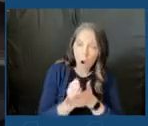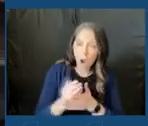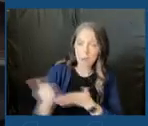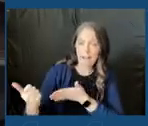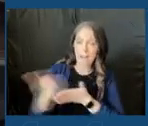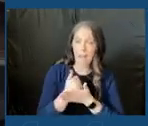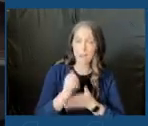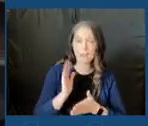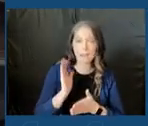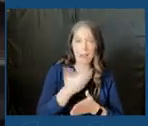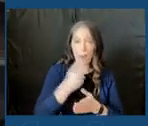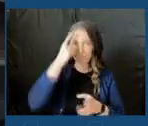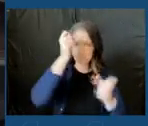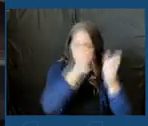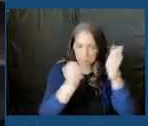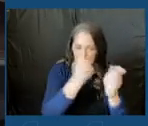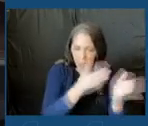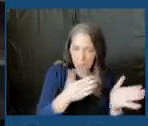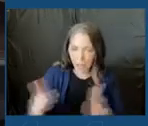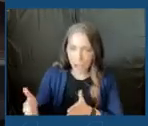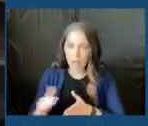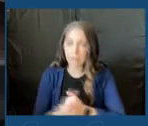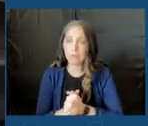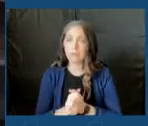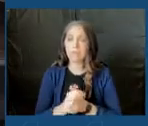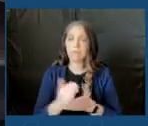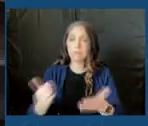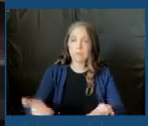the delivery. They're working with Marcy and the people at the